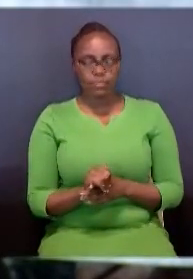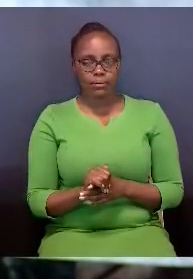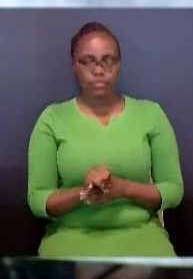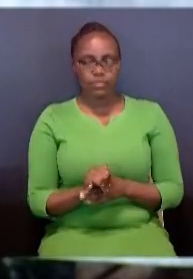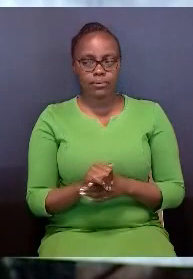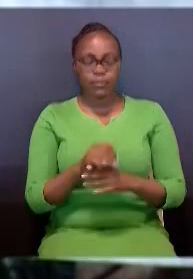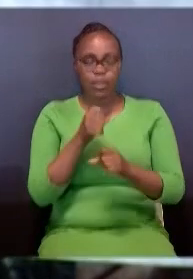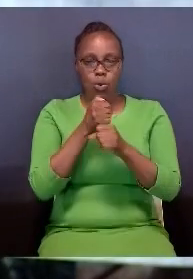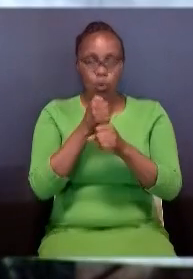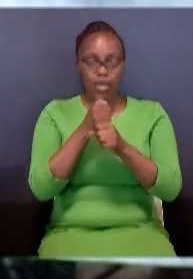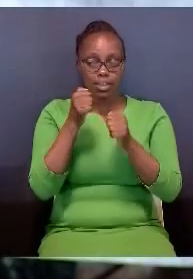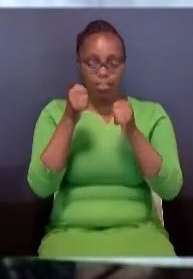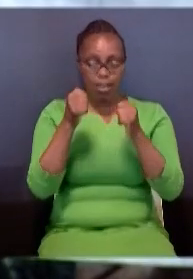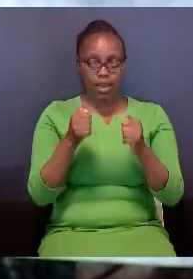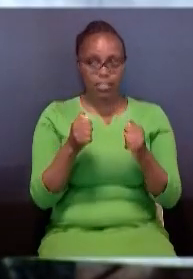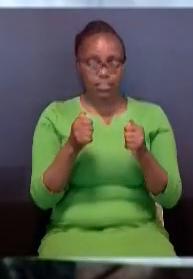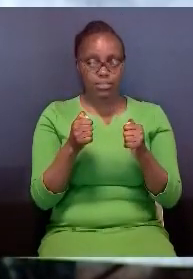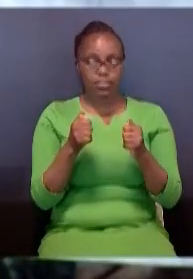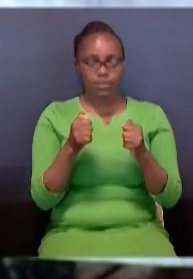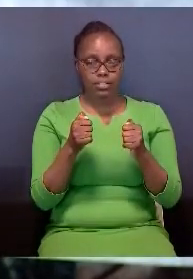Hard work,